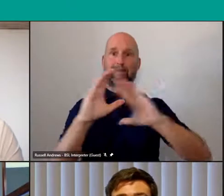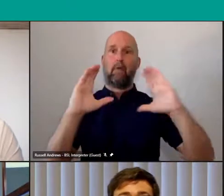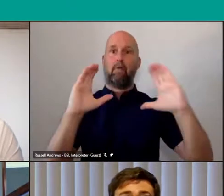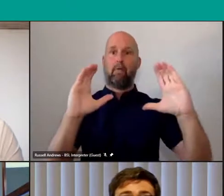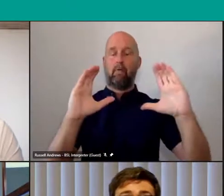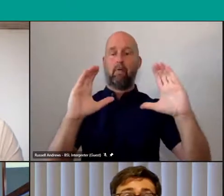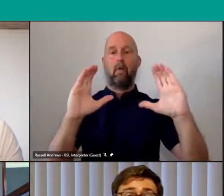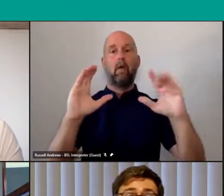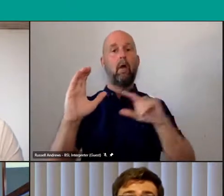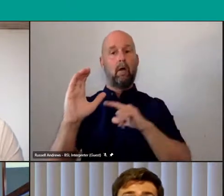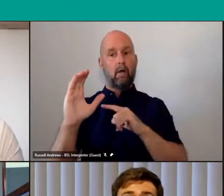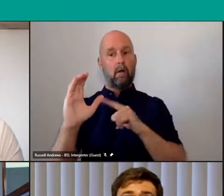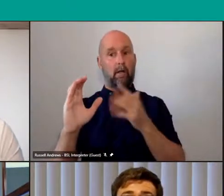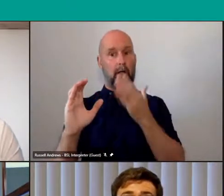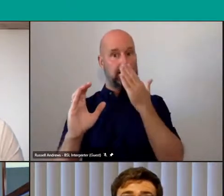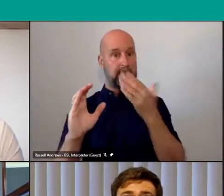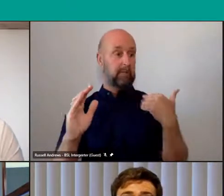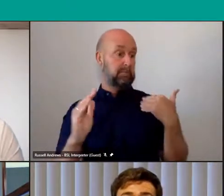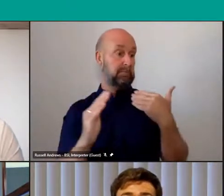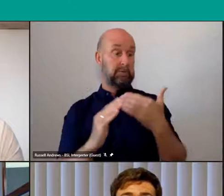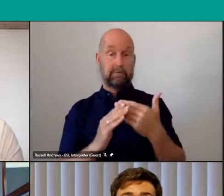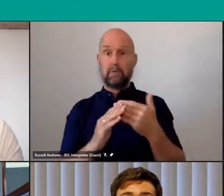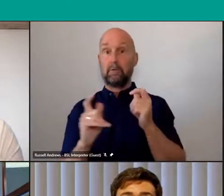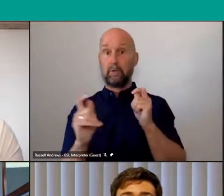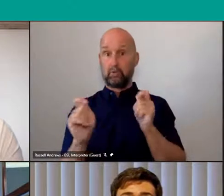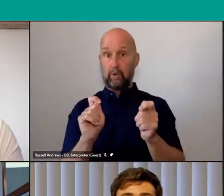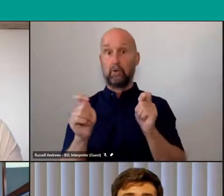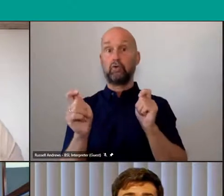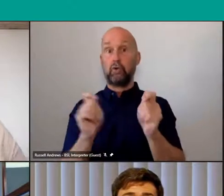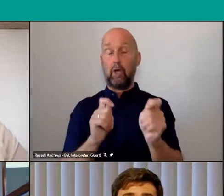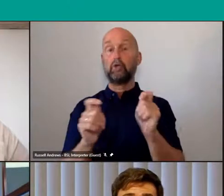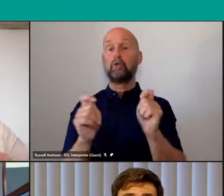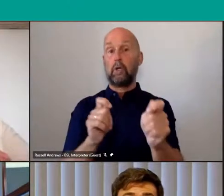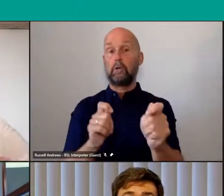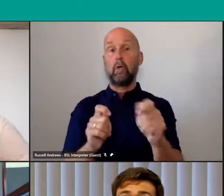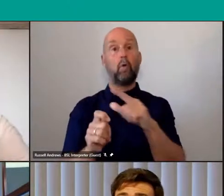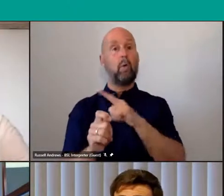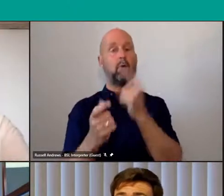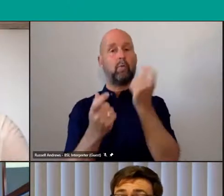think, undergone a change in the last few years in that